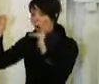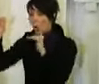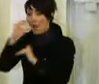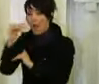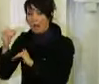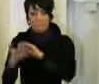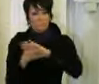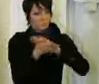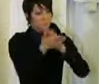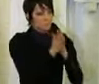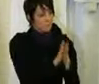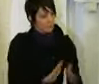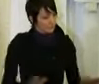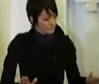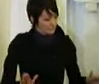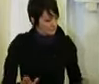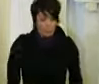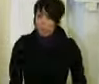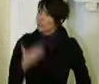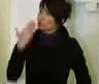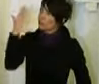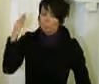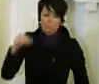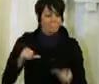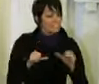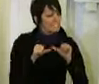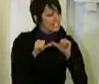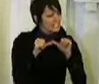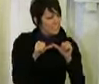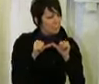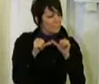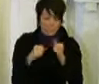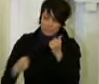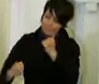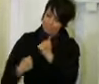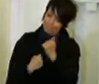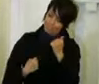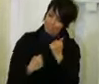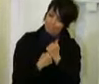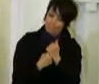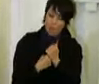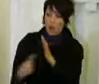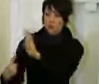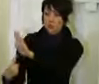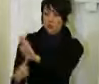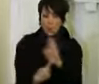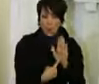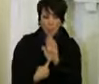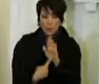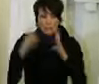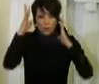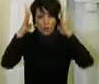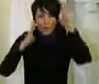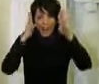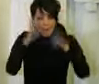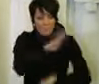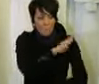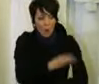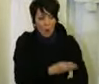peace that you unfailingly offer us. Show us the creative power of